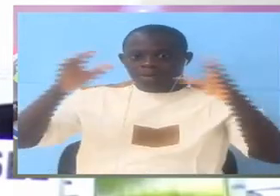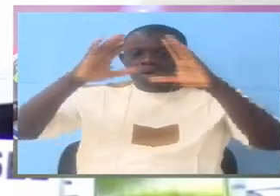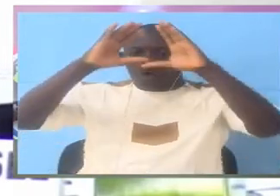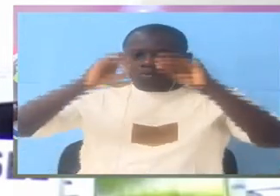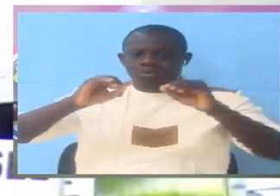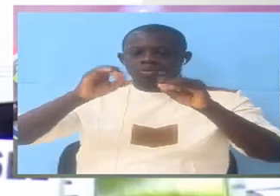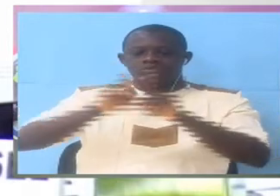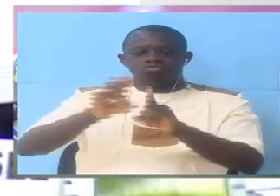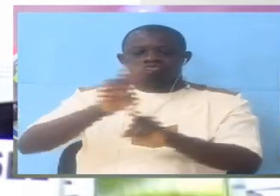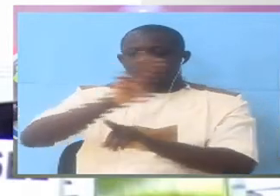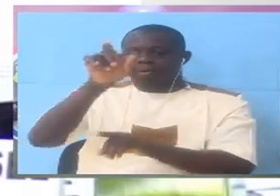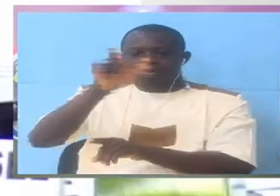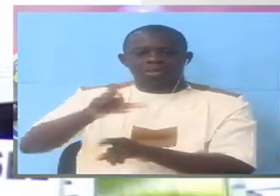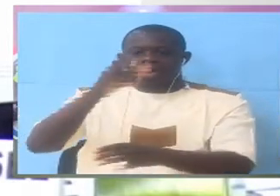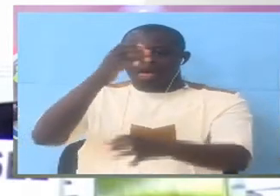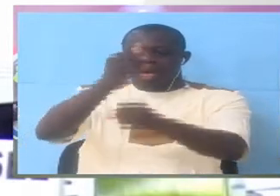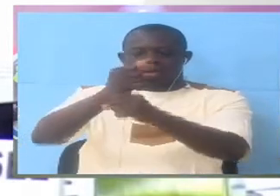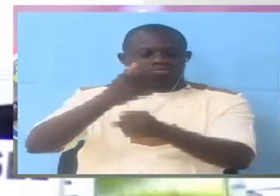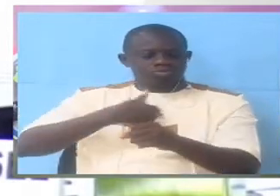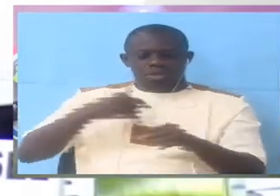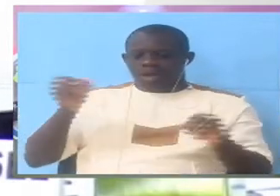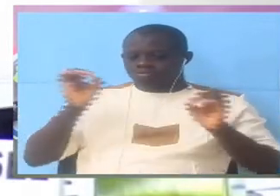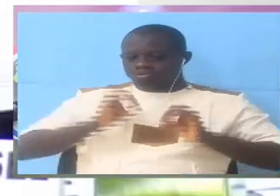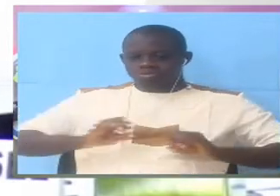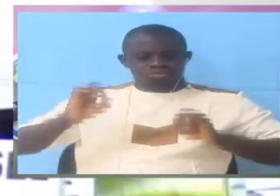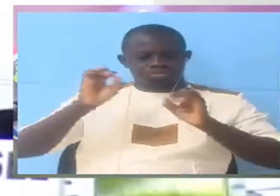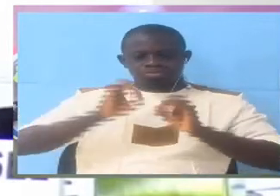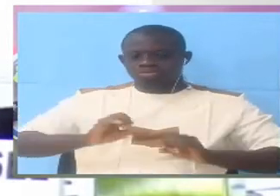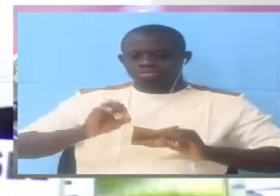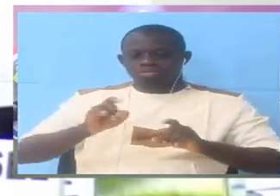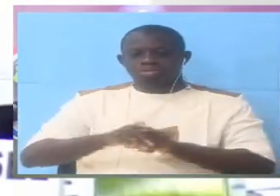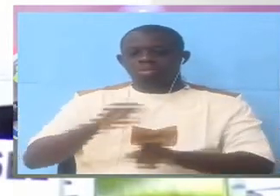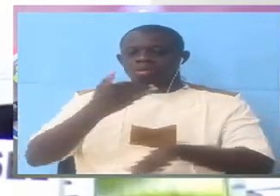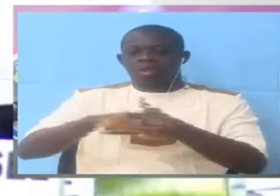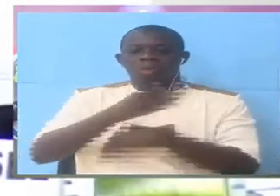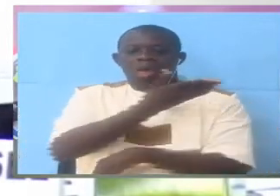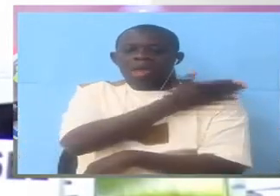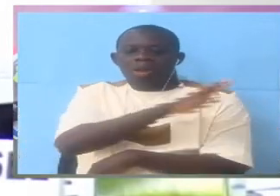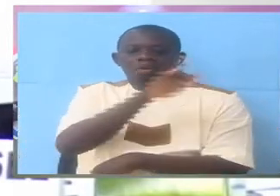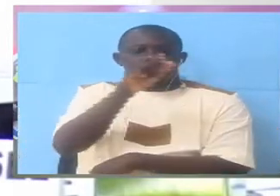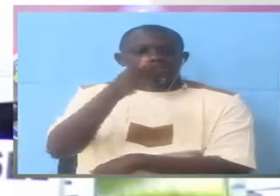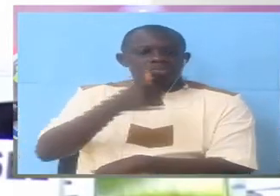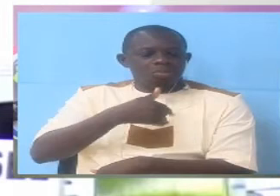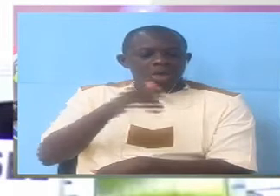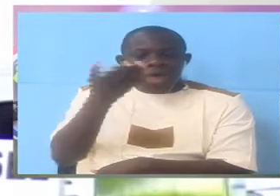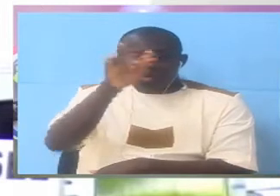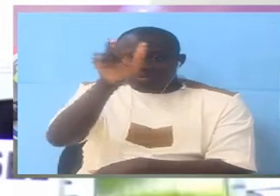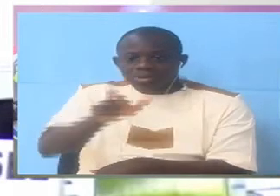Nobody helped me. They did not allow anybody to carry me.